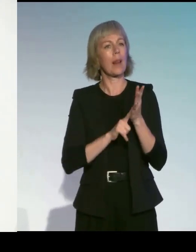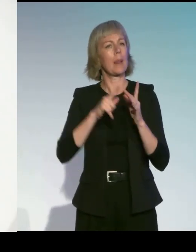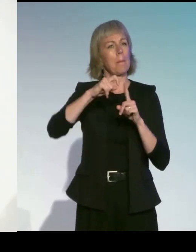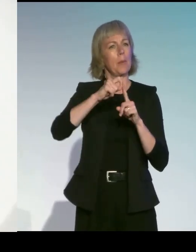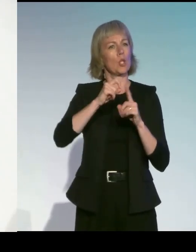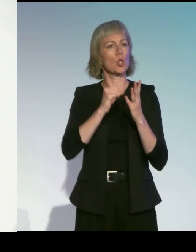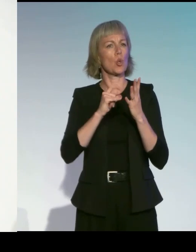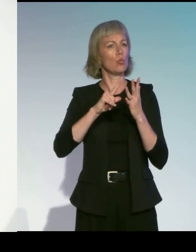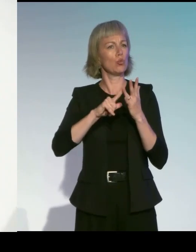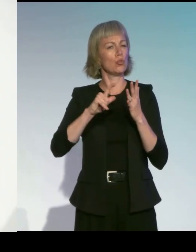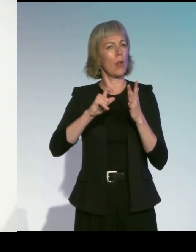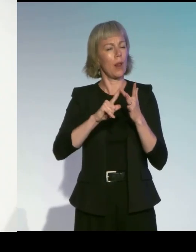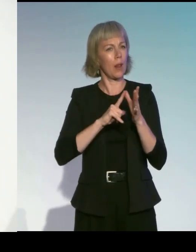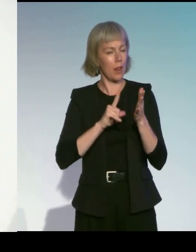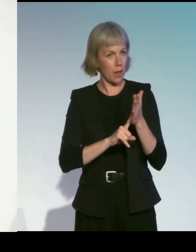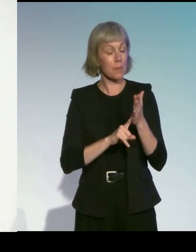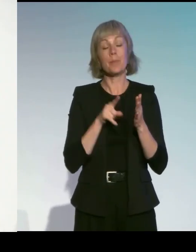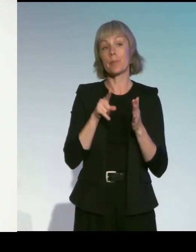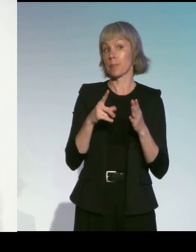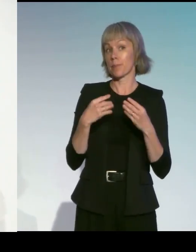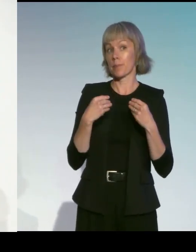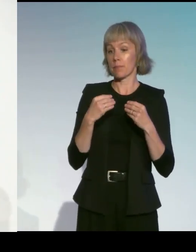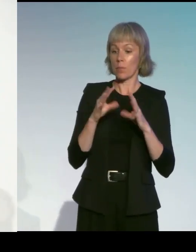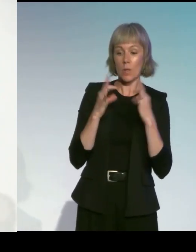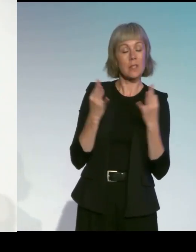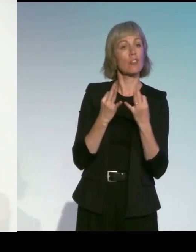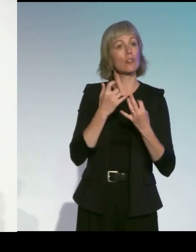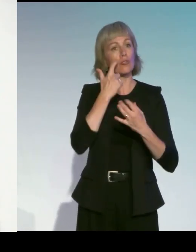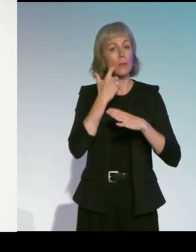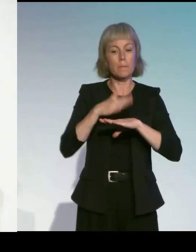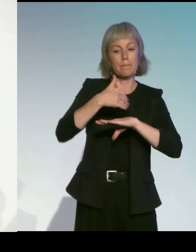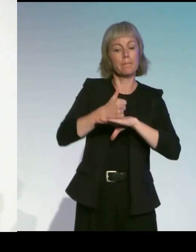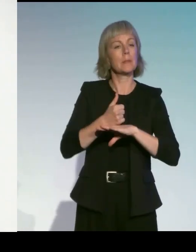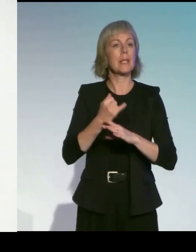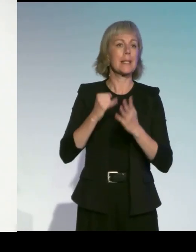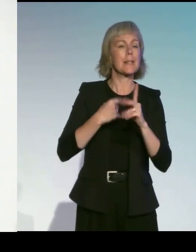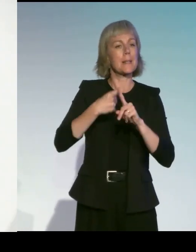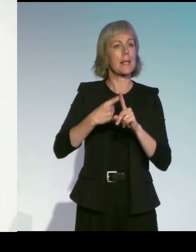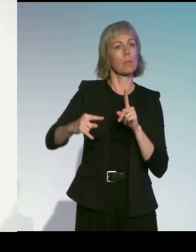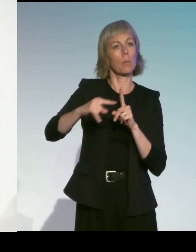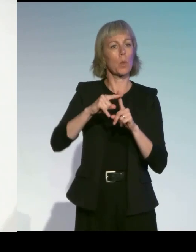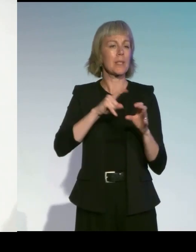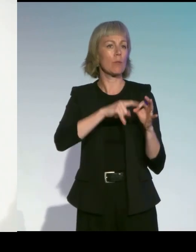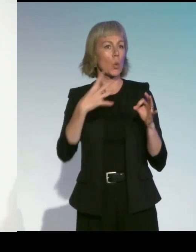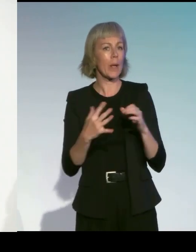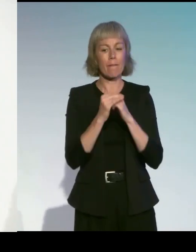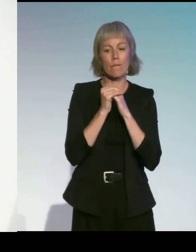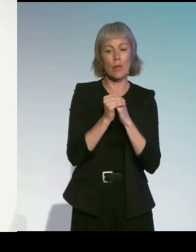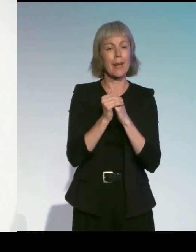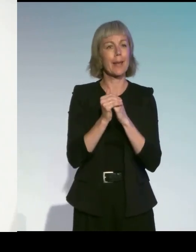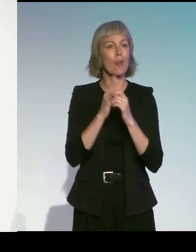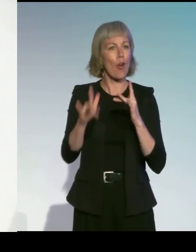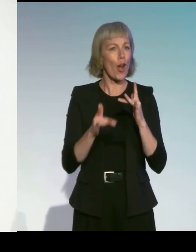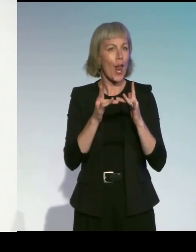example, who are attempting to be a kind of sex-positive, queer-friendly social media